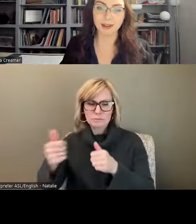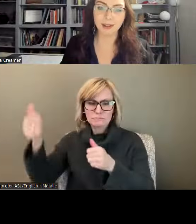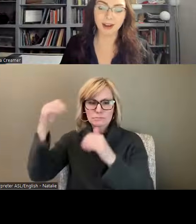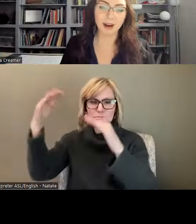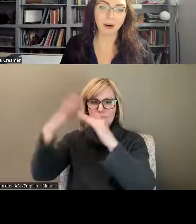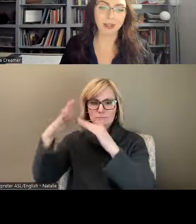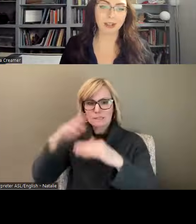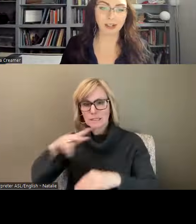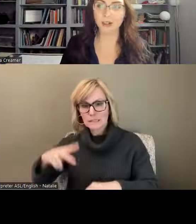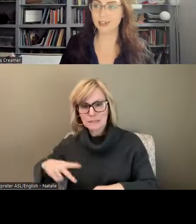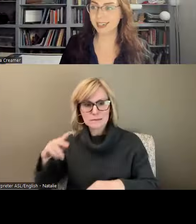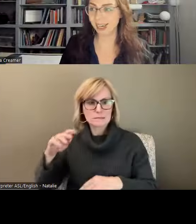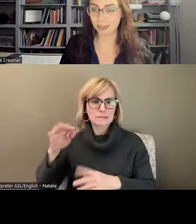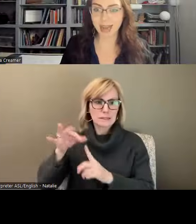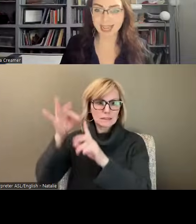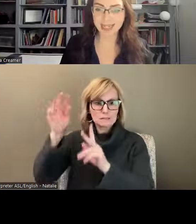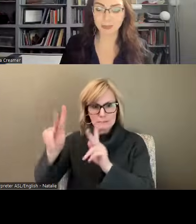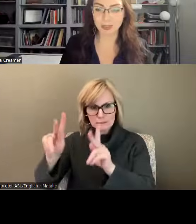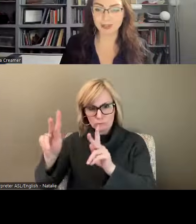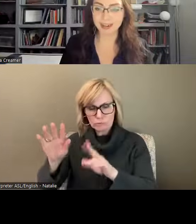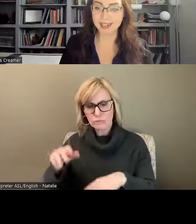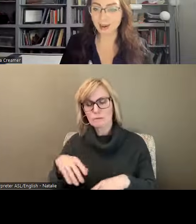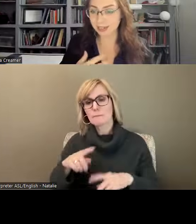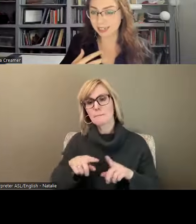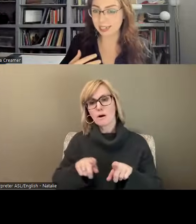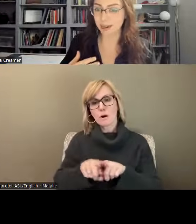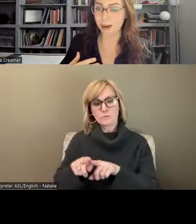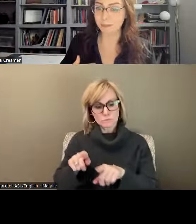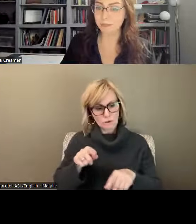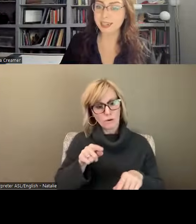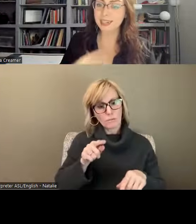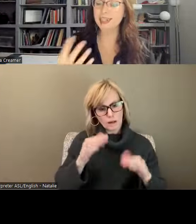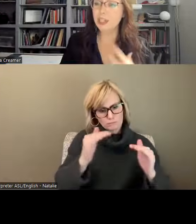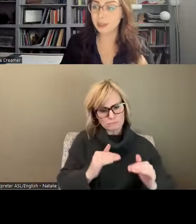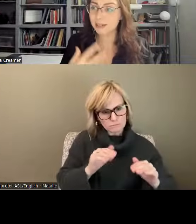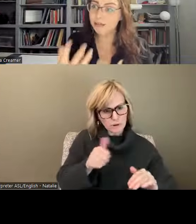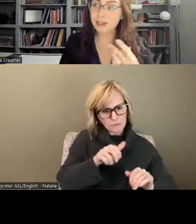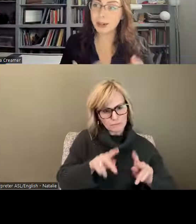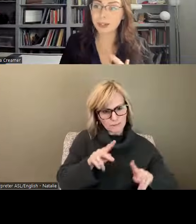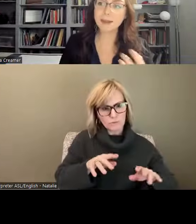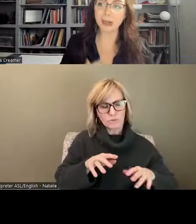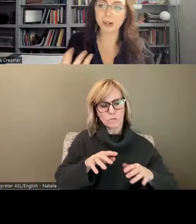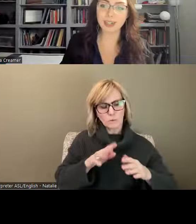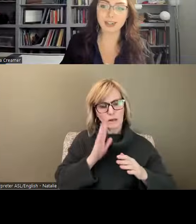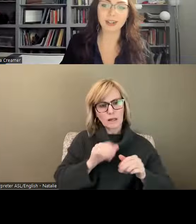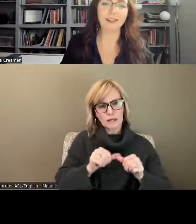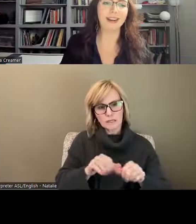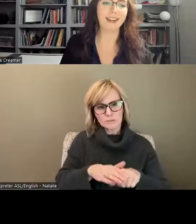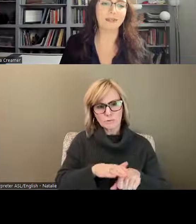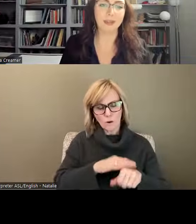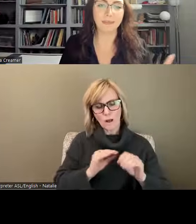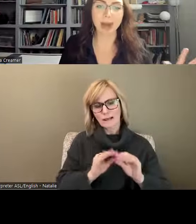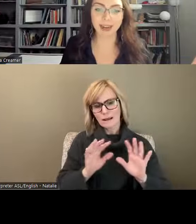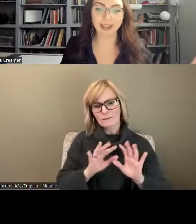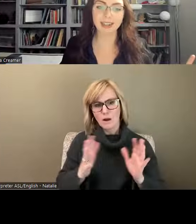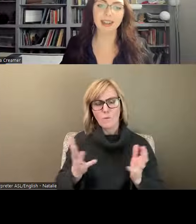of archaeological investigation past, we're undoubtedly continuing slowly but surely to clarify